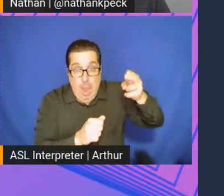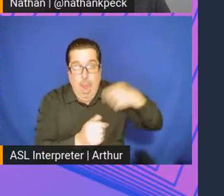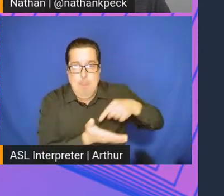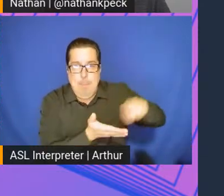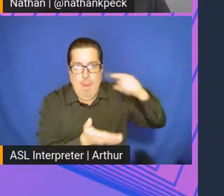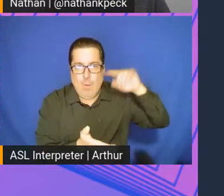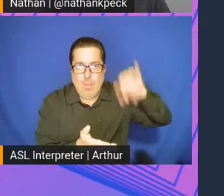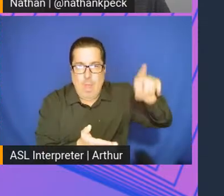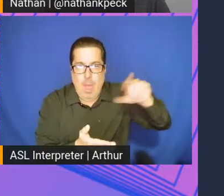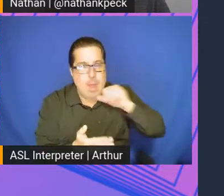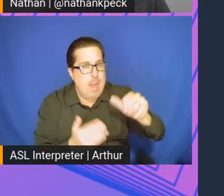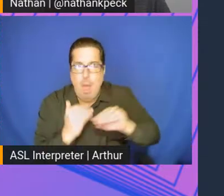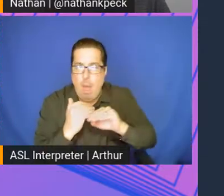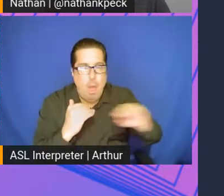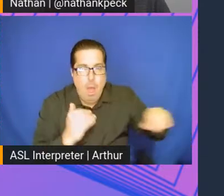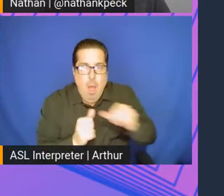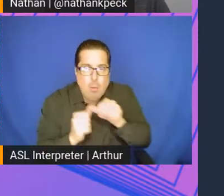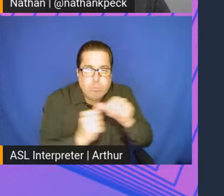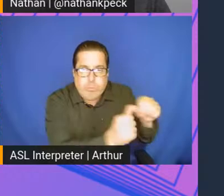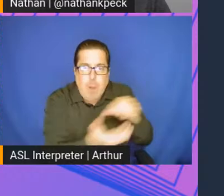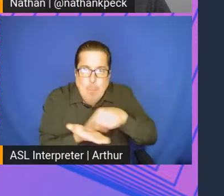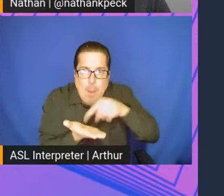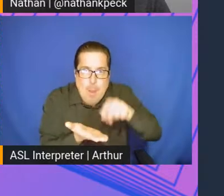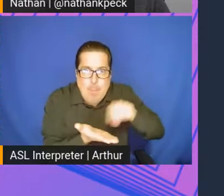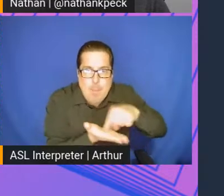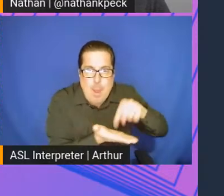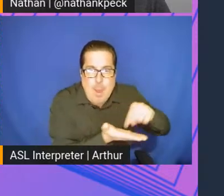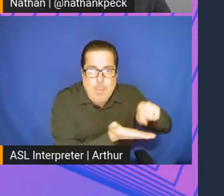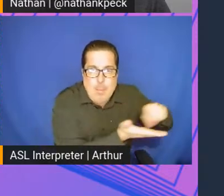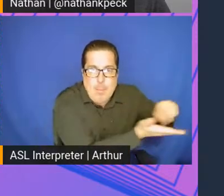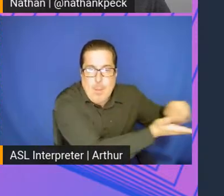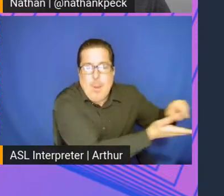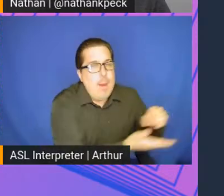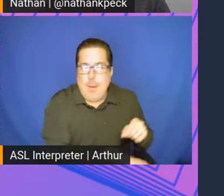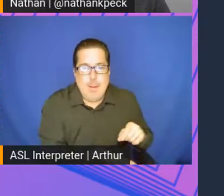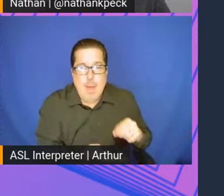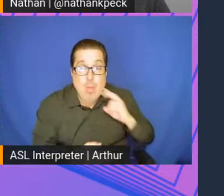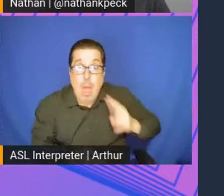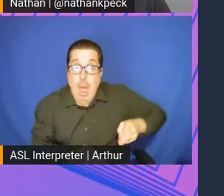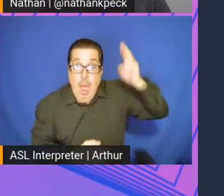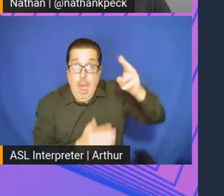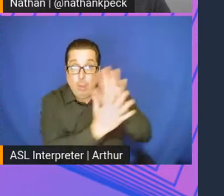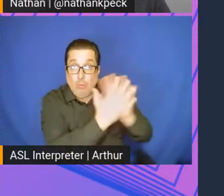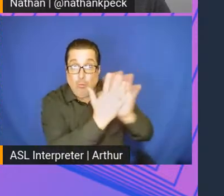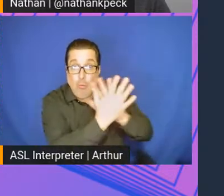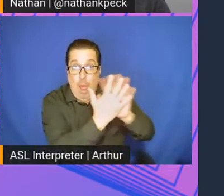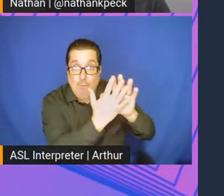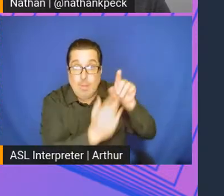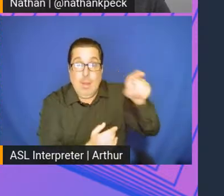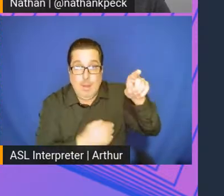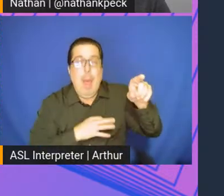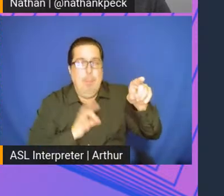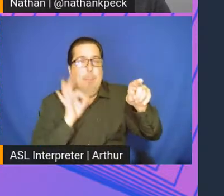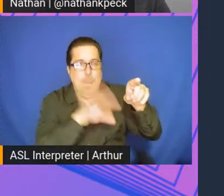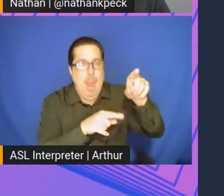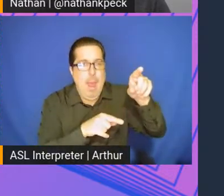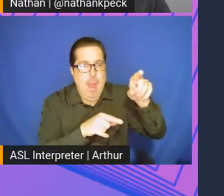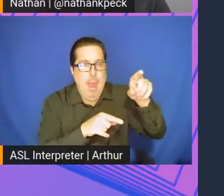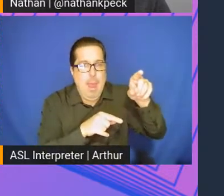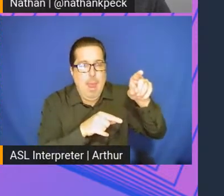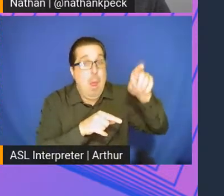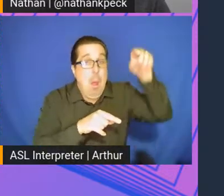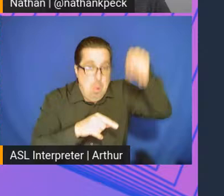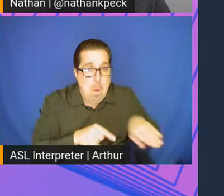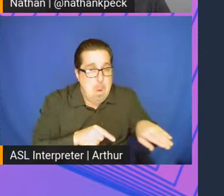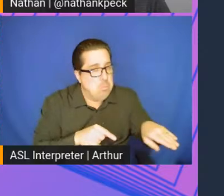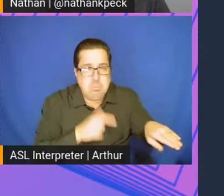because it all averages out. So the higher my traffic is, the more I would look at this model and say, this might be something where I consider using it as